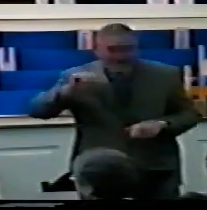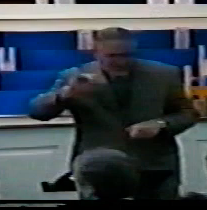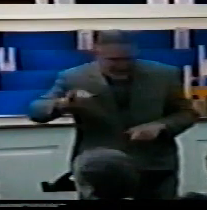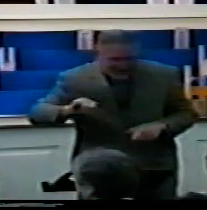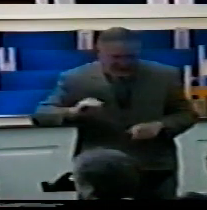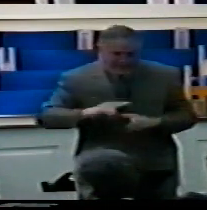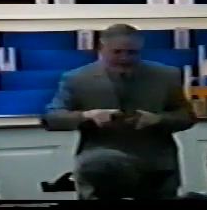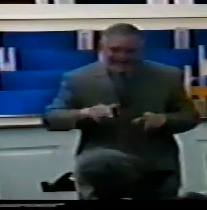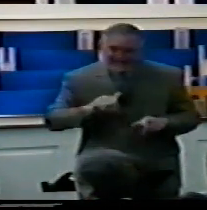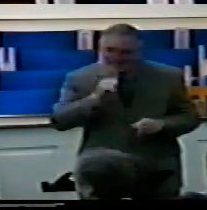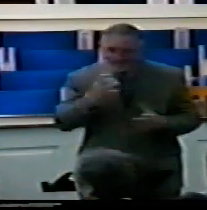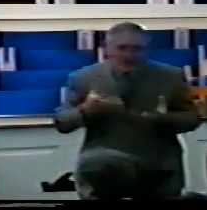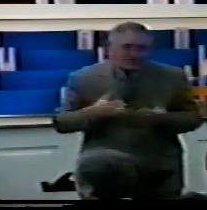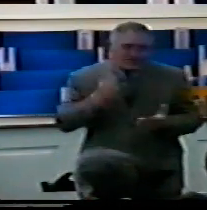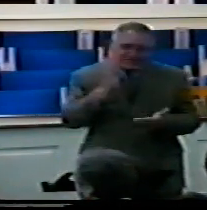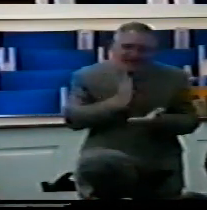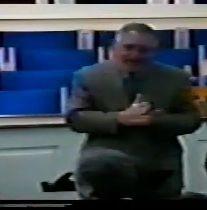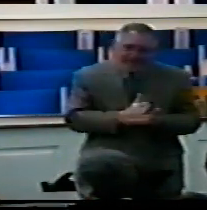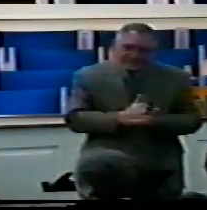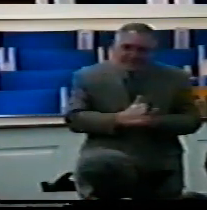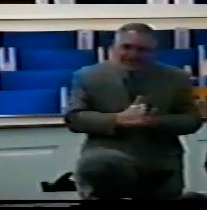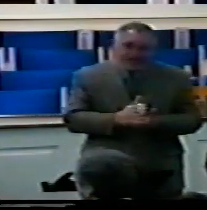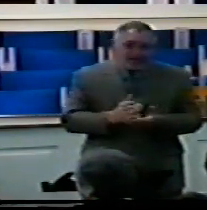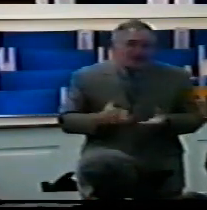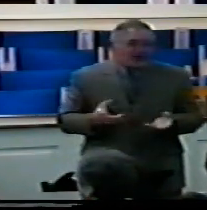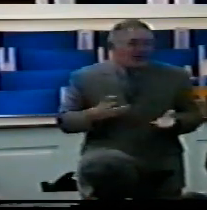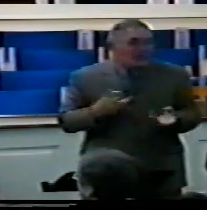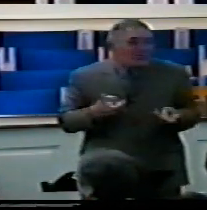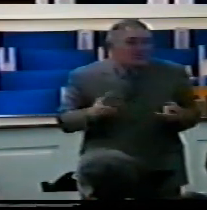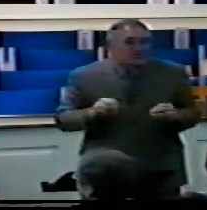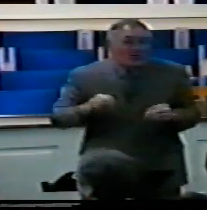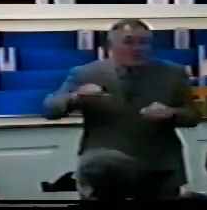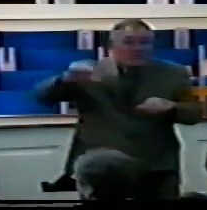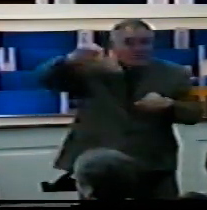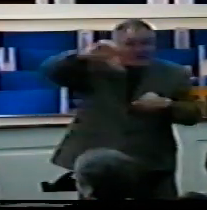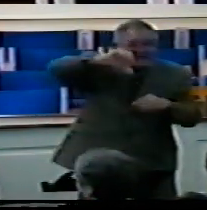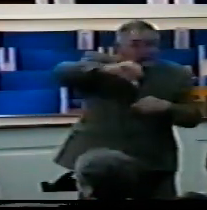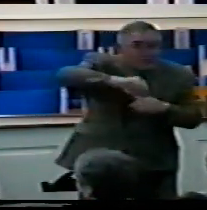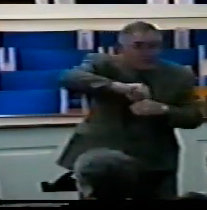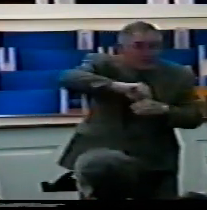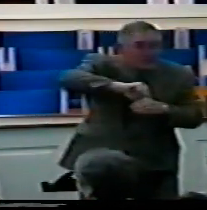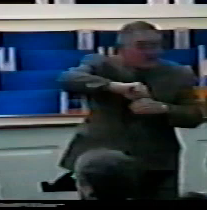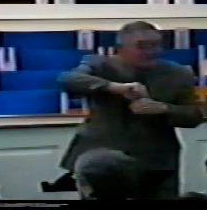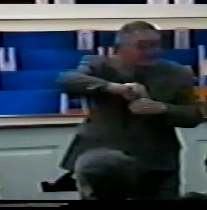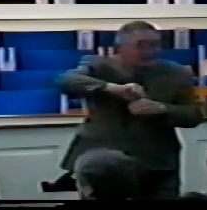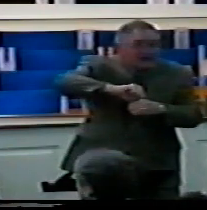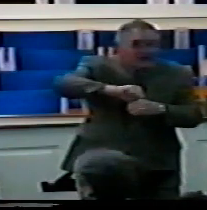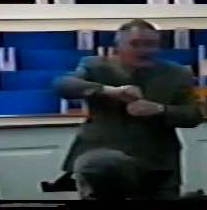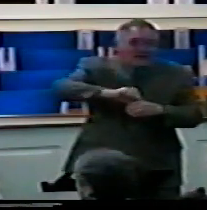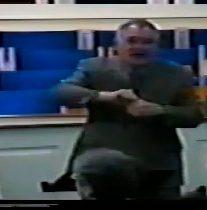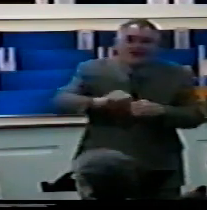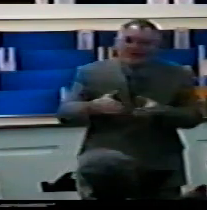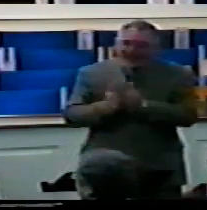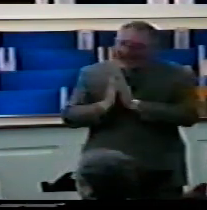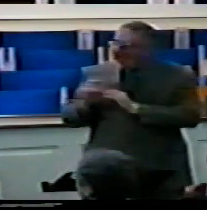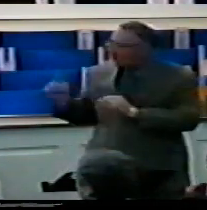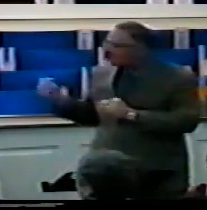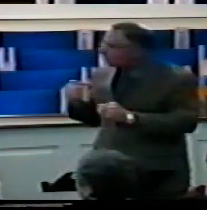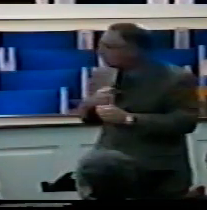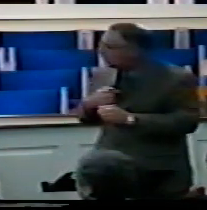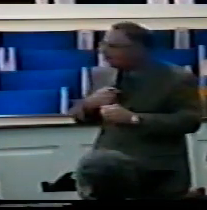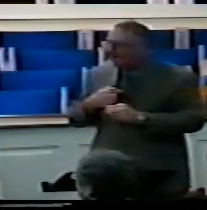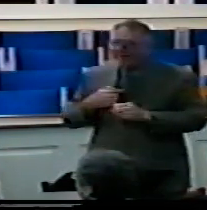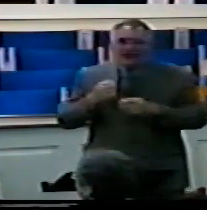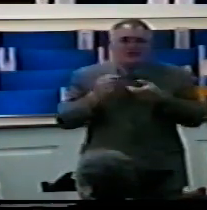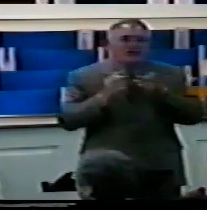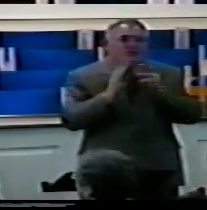to go nonstop. That old DC-3 didn't have enough fuel to make it nonstop. So they came and they asked me to translate. My wife and I were the only two that spoke Creole